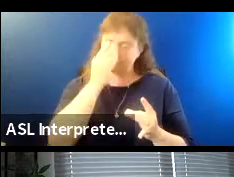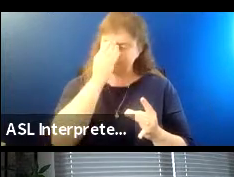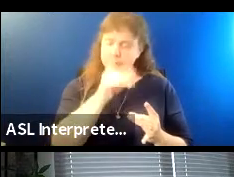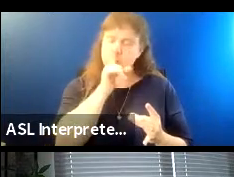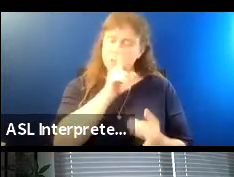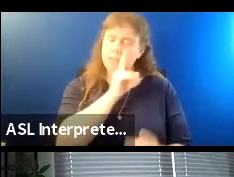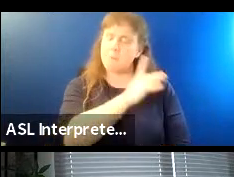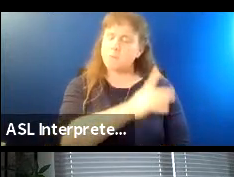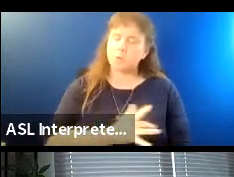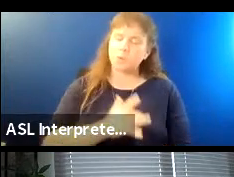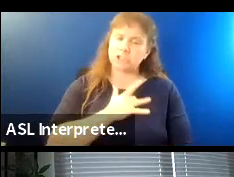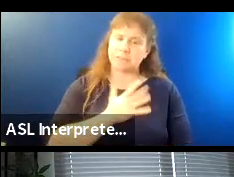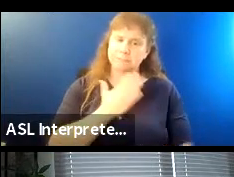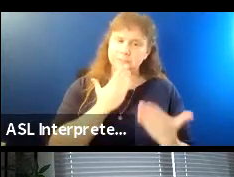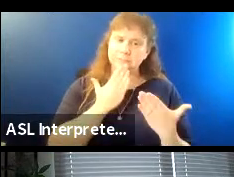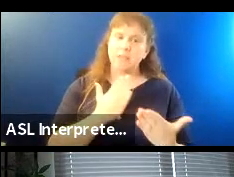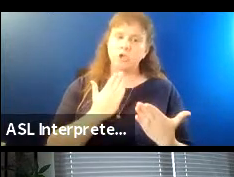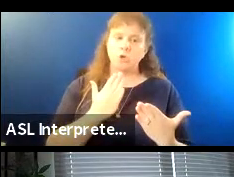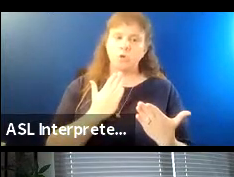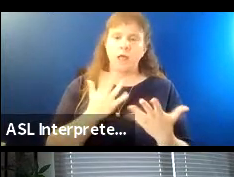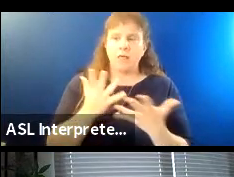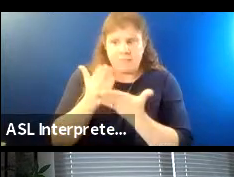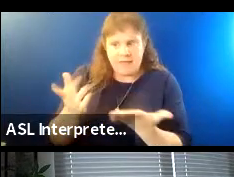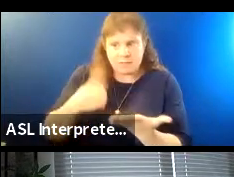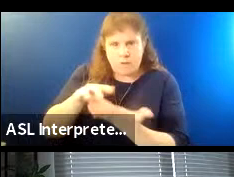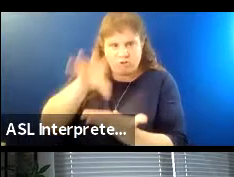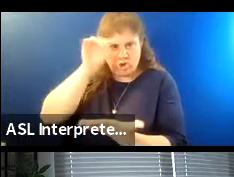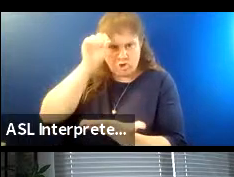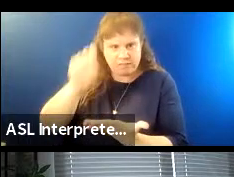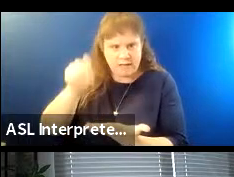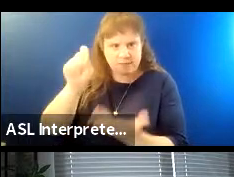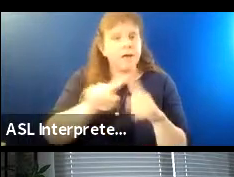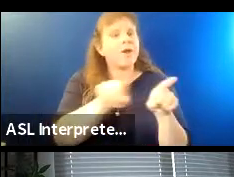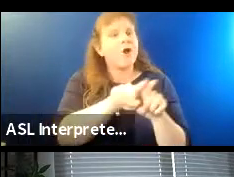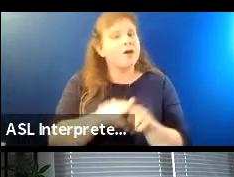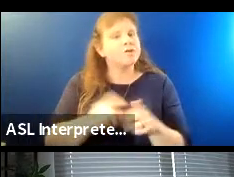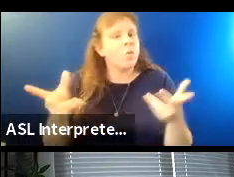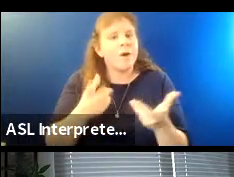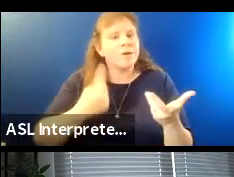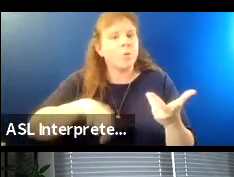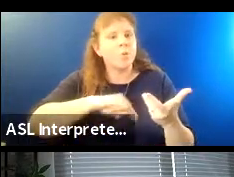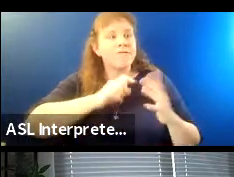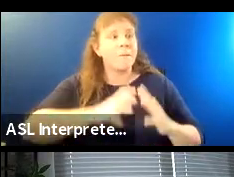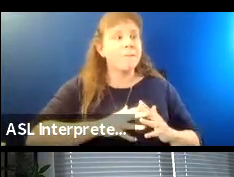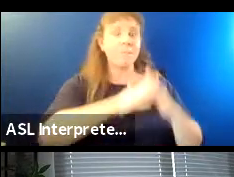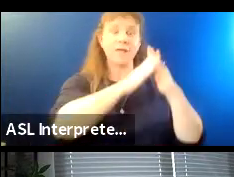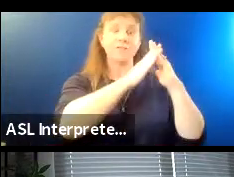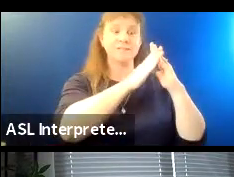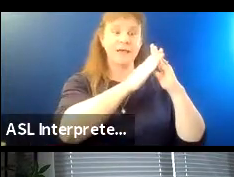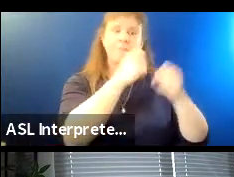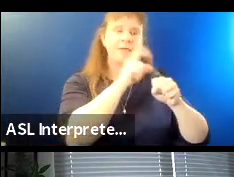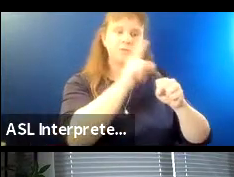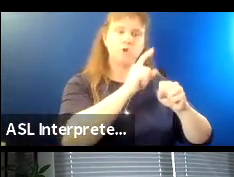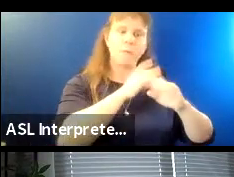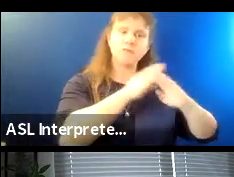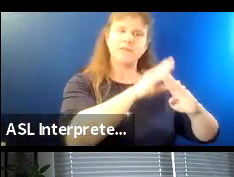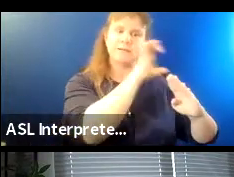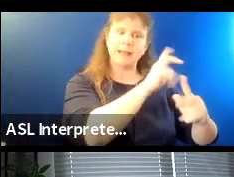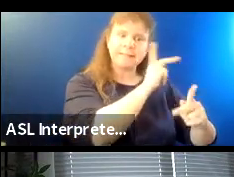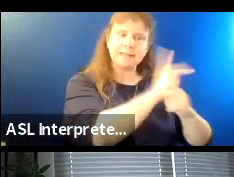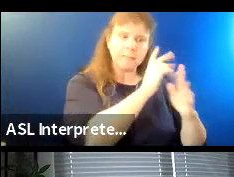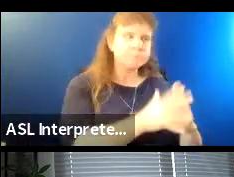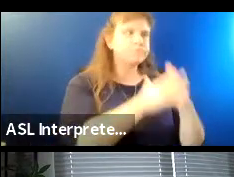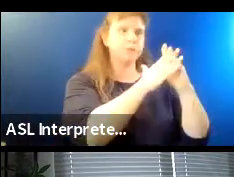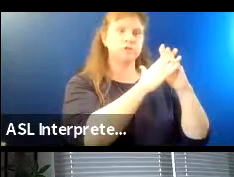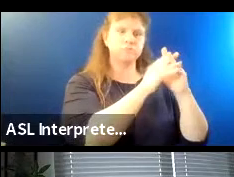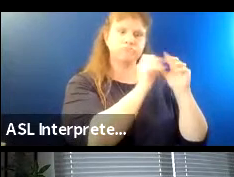of like not just the lessons learned, but the infrastructure we built and making sure it just doesn't all go away. You know, and I